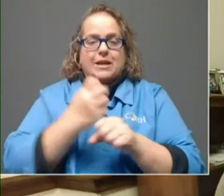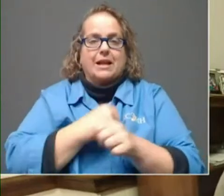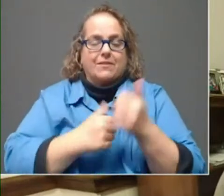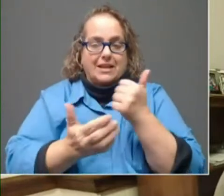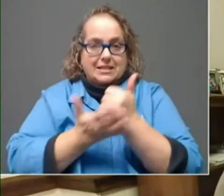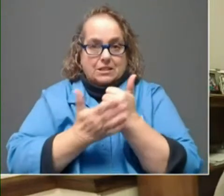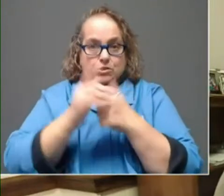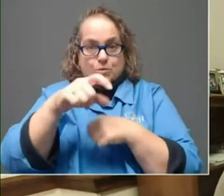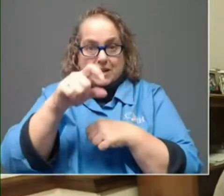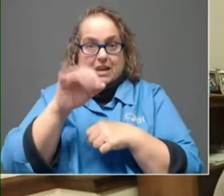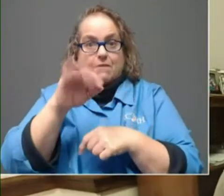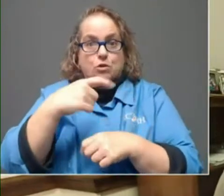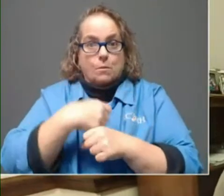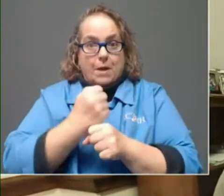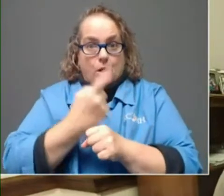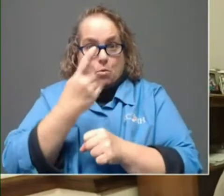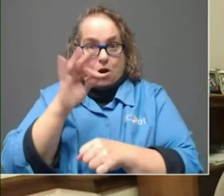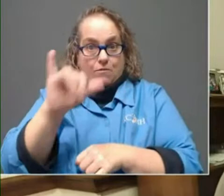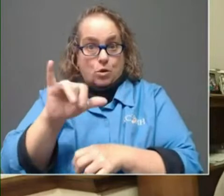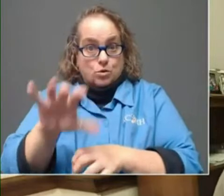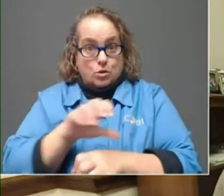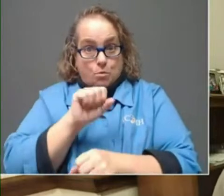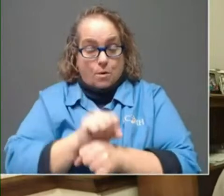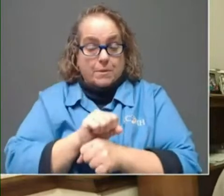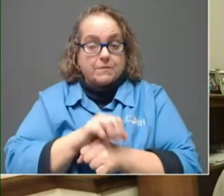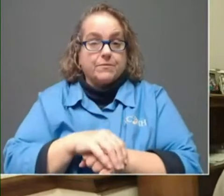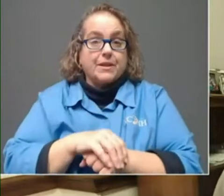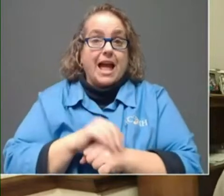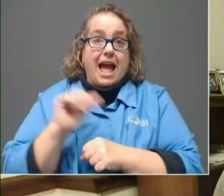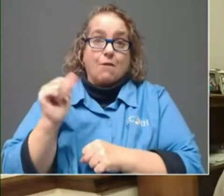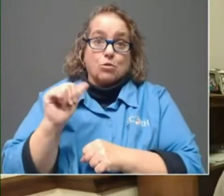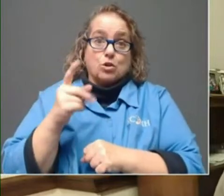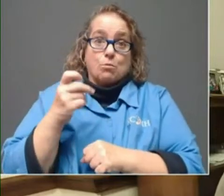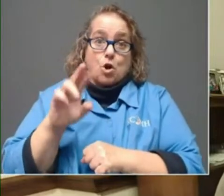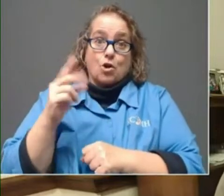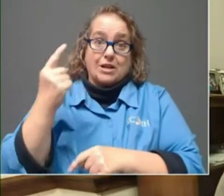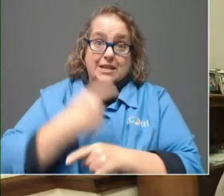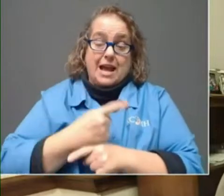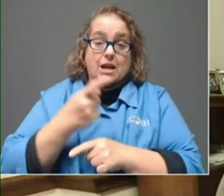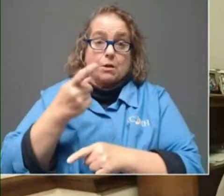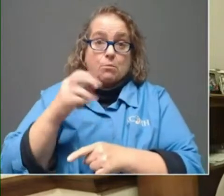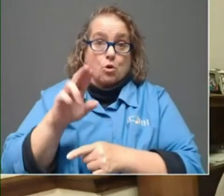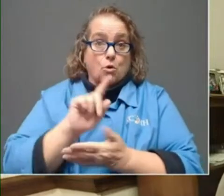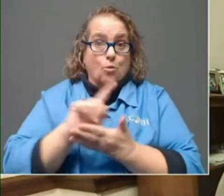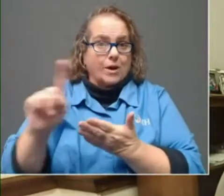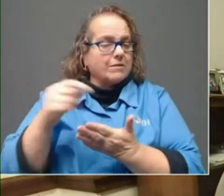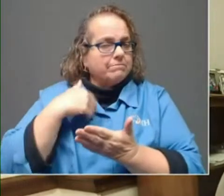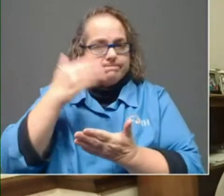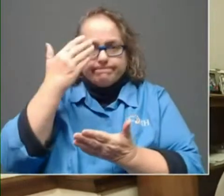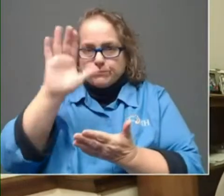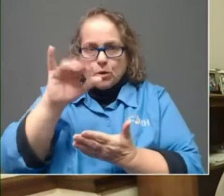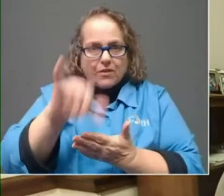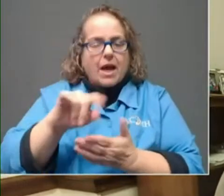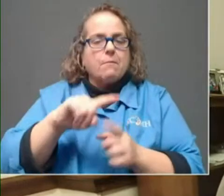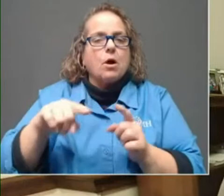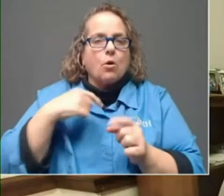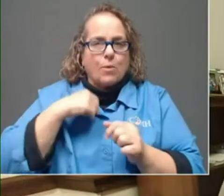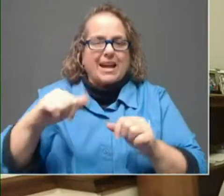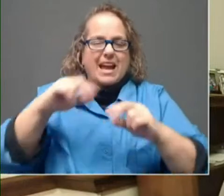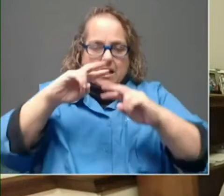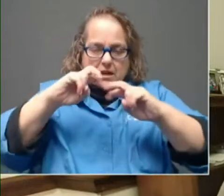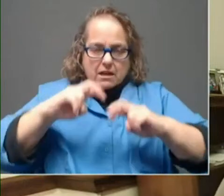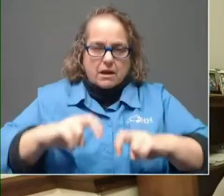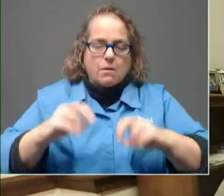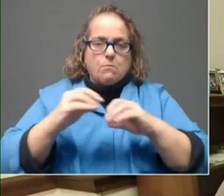make one of those appointments. Now, the average per day and per week, I don't know that, but we can drill down and see if we can get